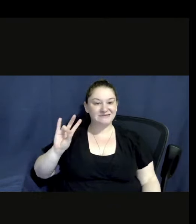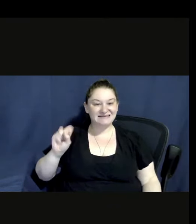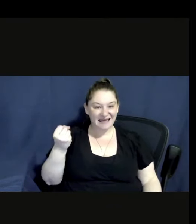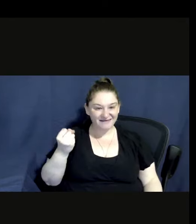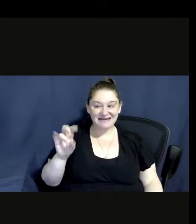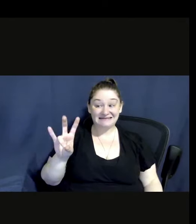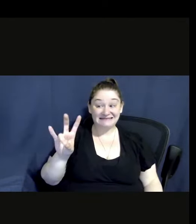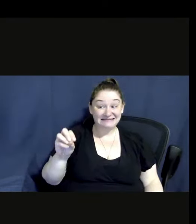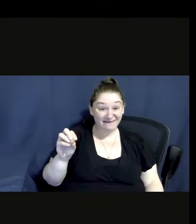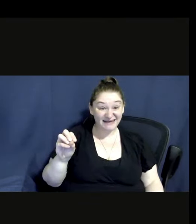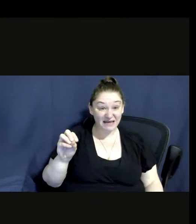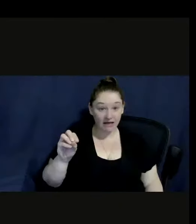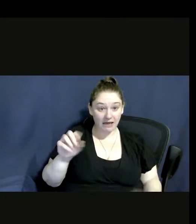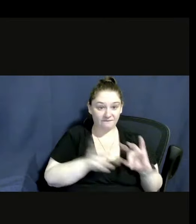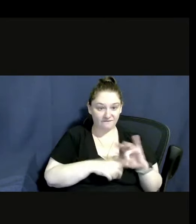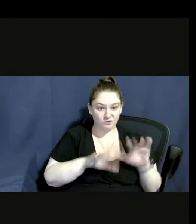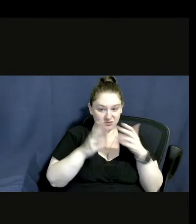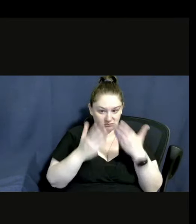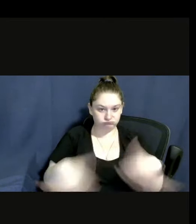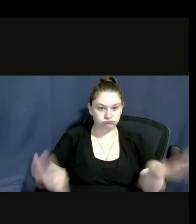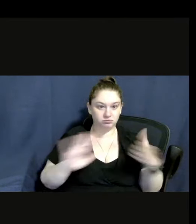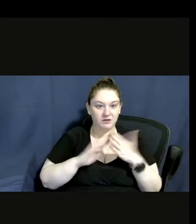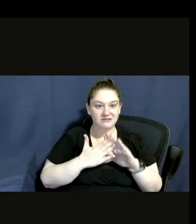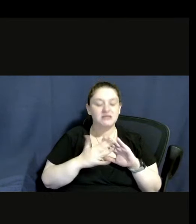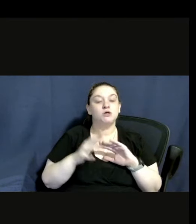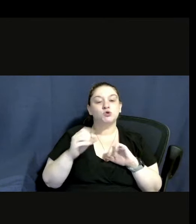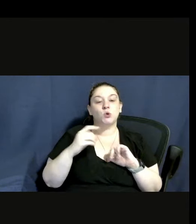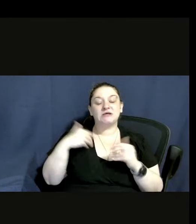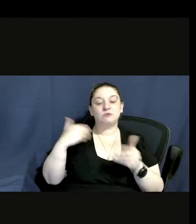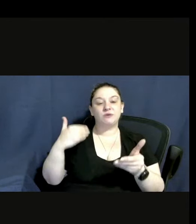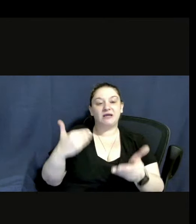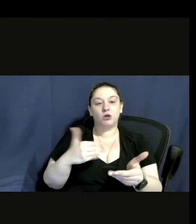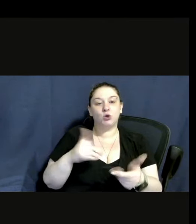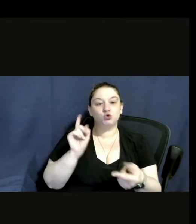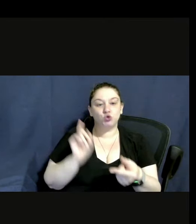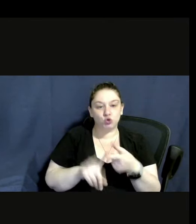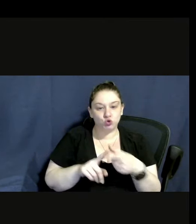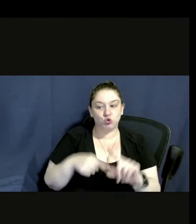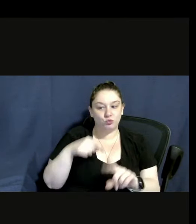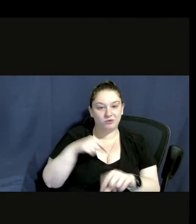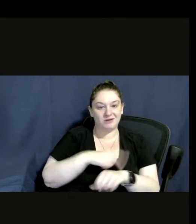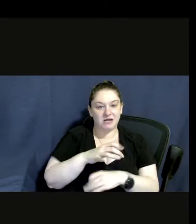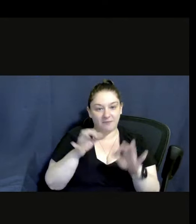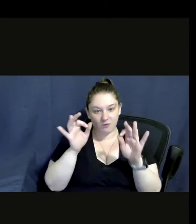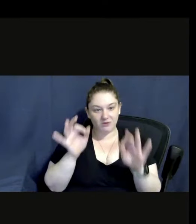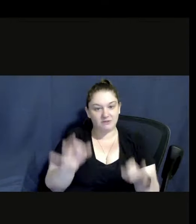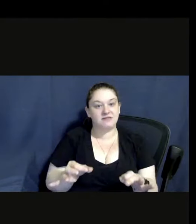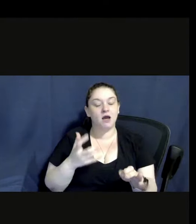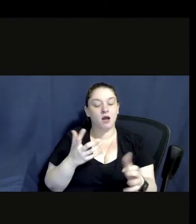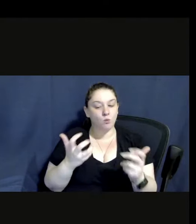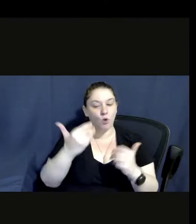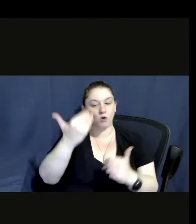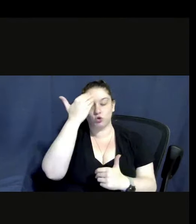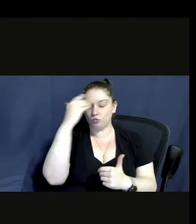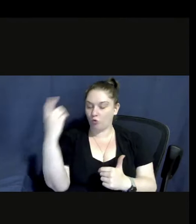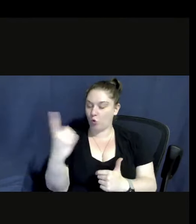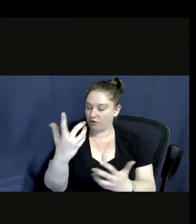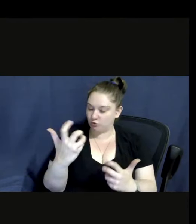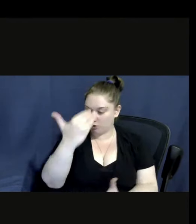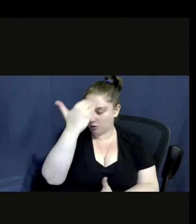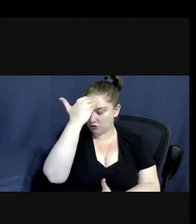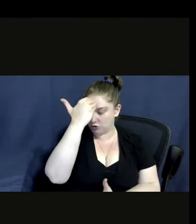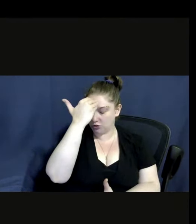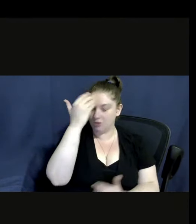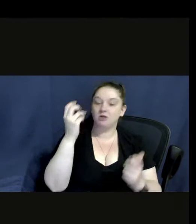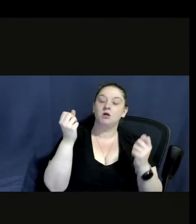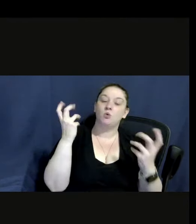vacancies citywide. So as we get closer to actually making decisions, what I want to know and will always want to know is, what